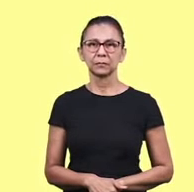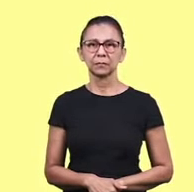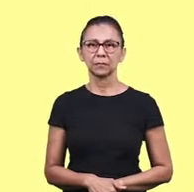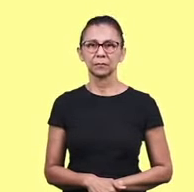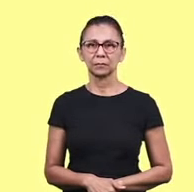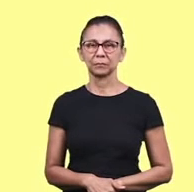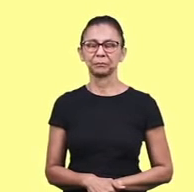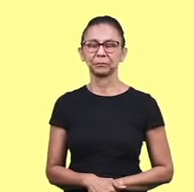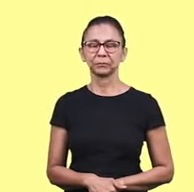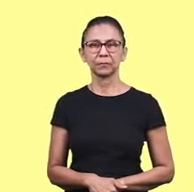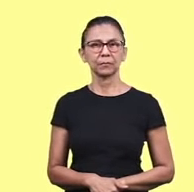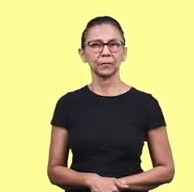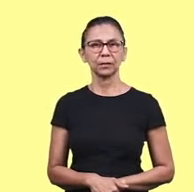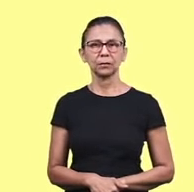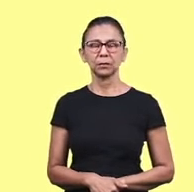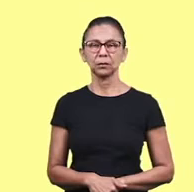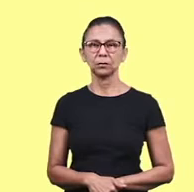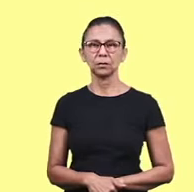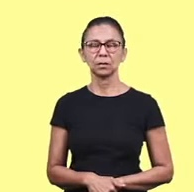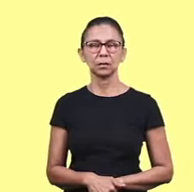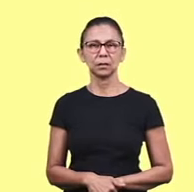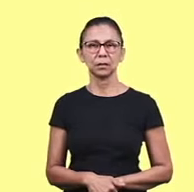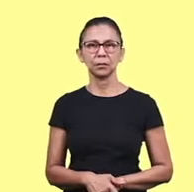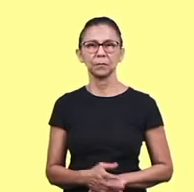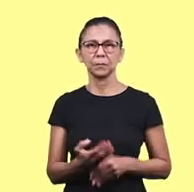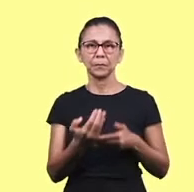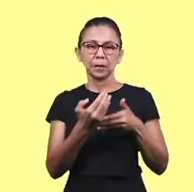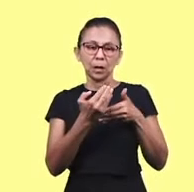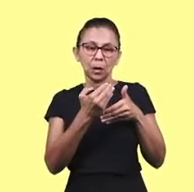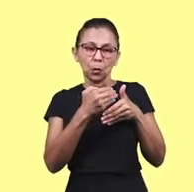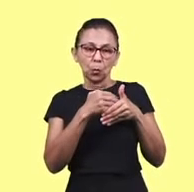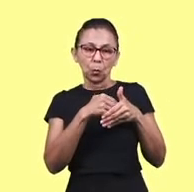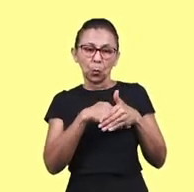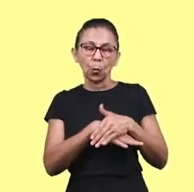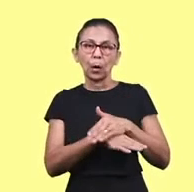Guard the good deposit that was entrusted to you.